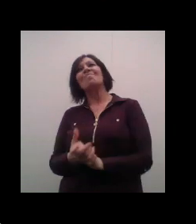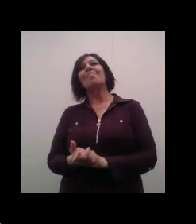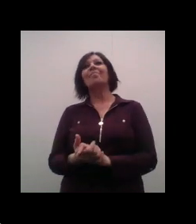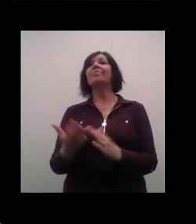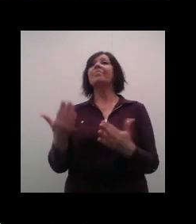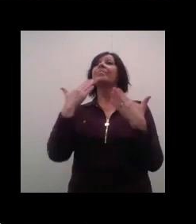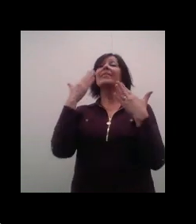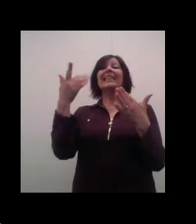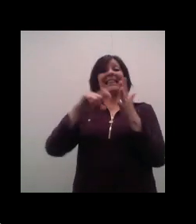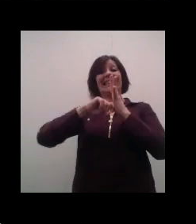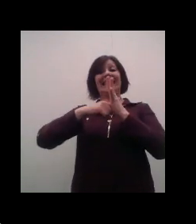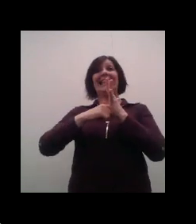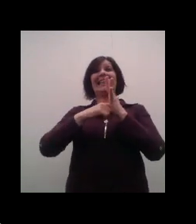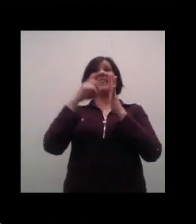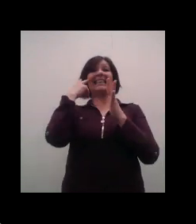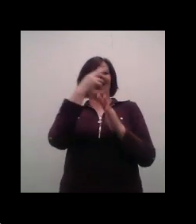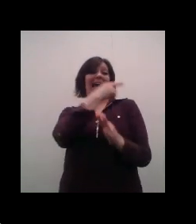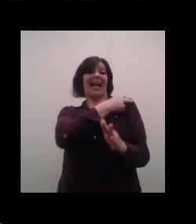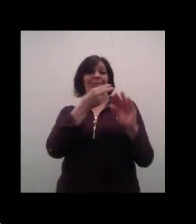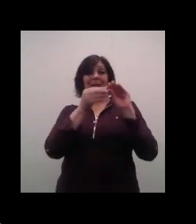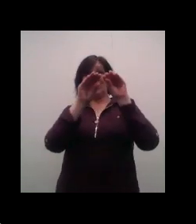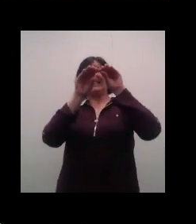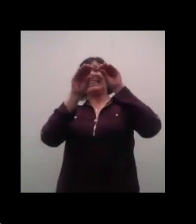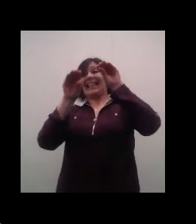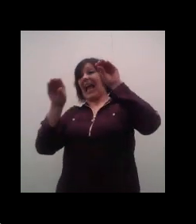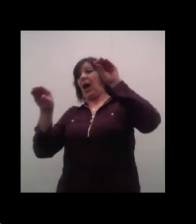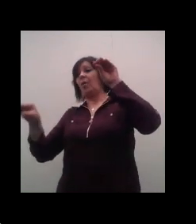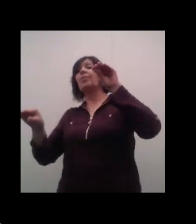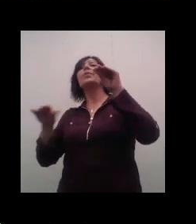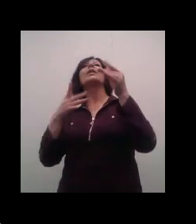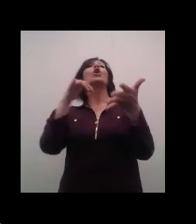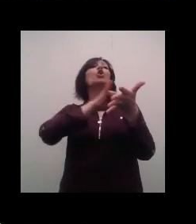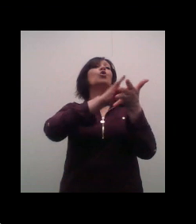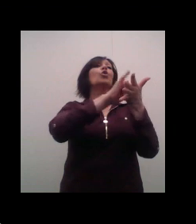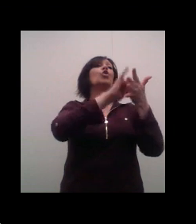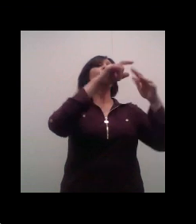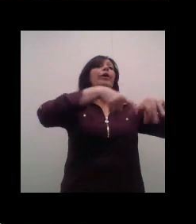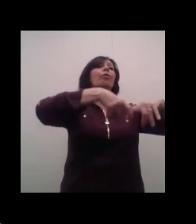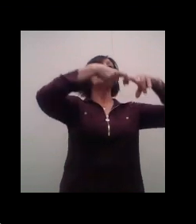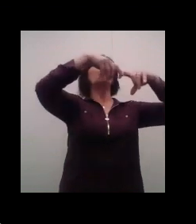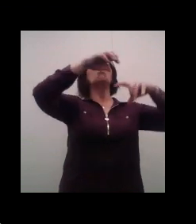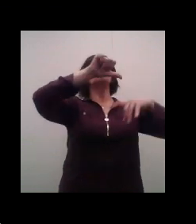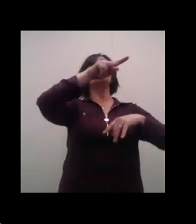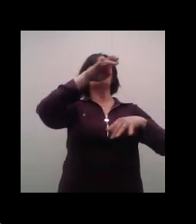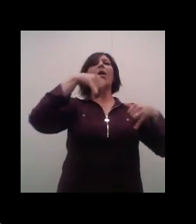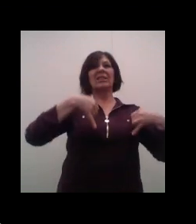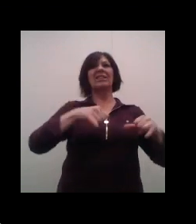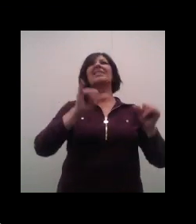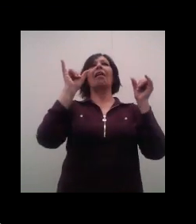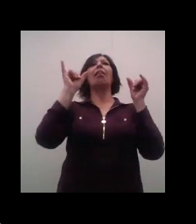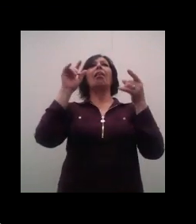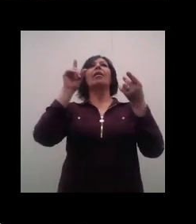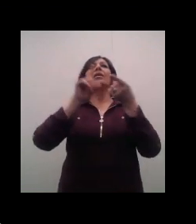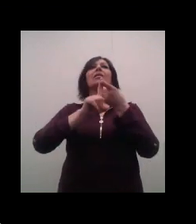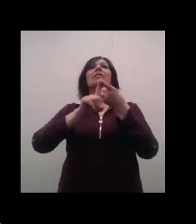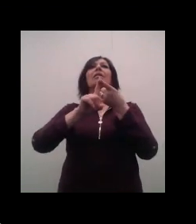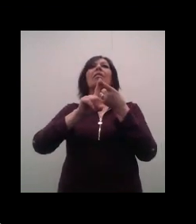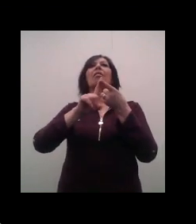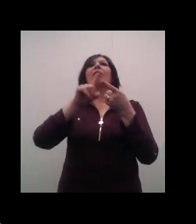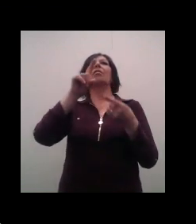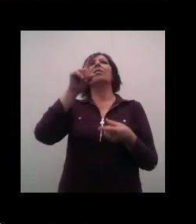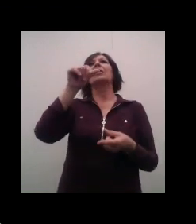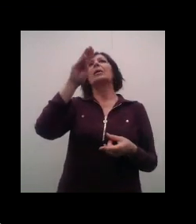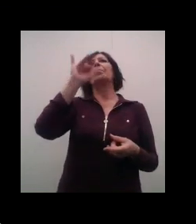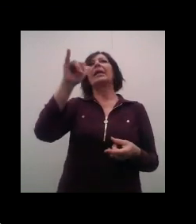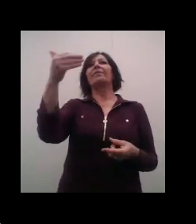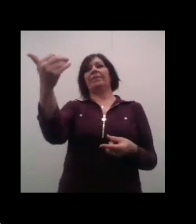As you said, this is a key indicator. New York pause is still into effect until May 15th. The governor announced he would make an announcement